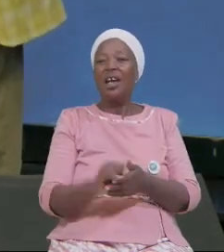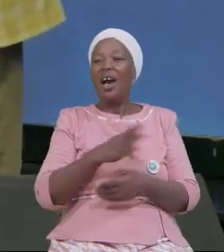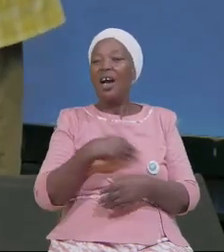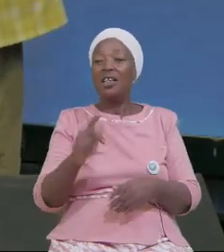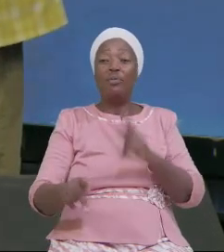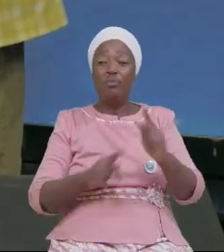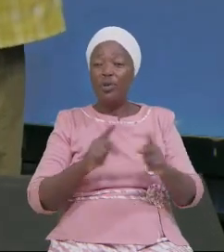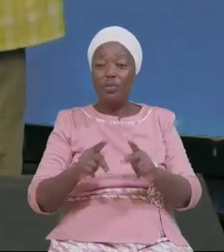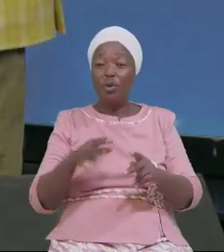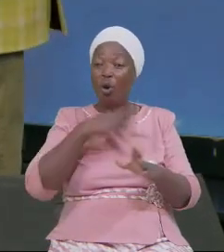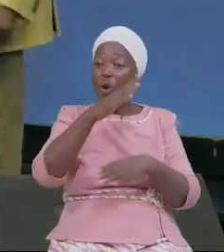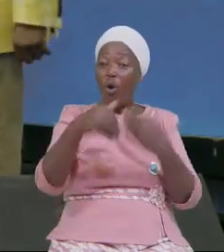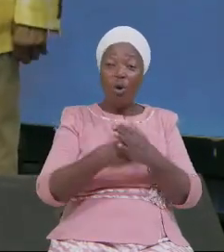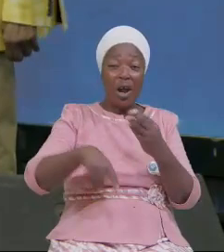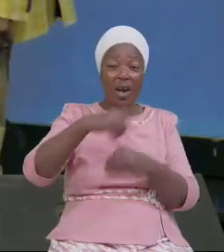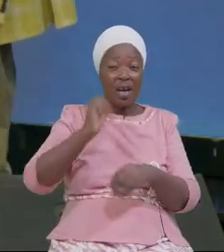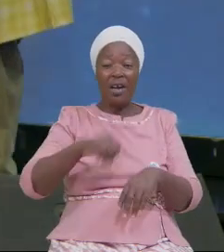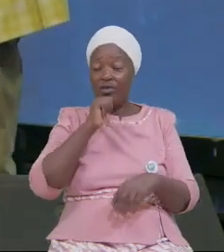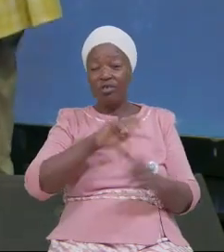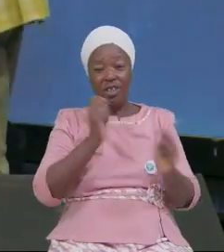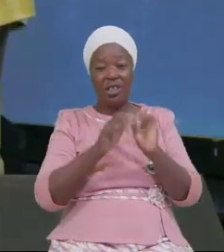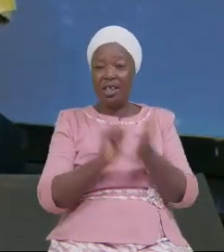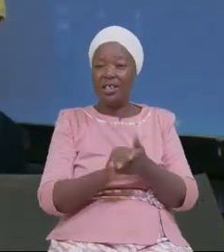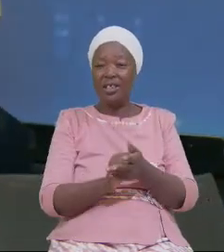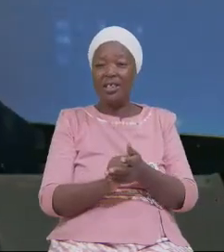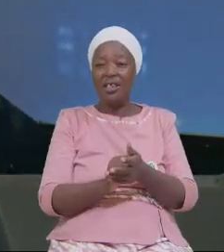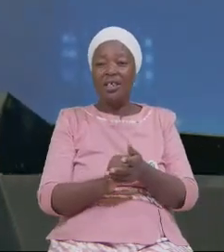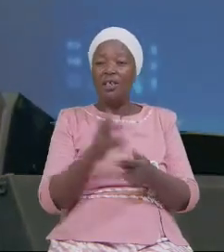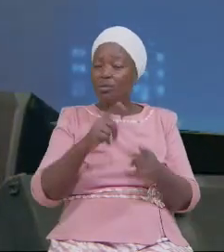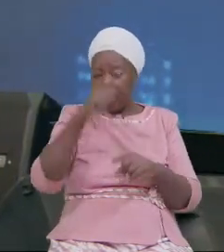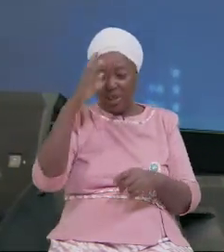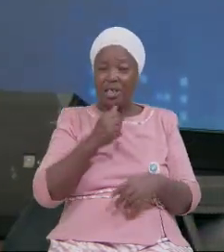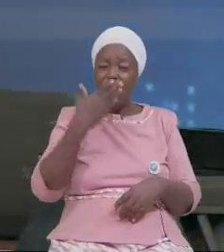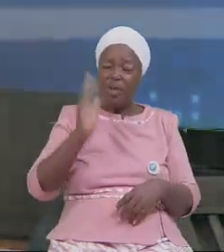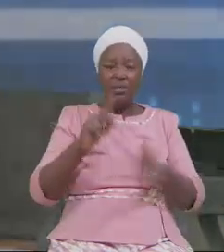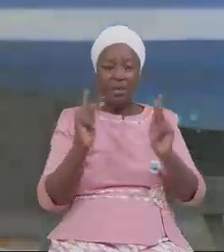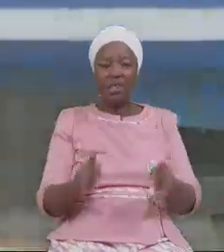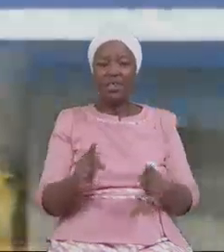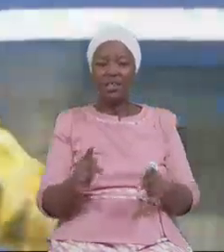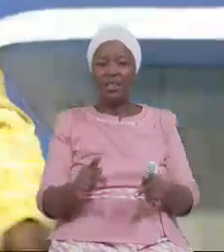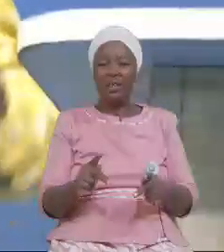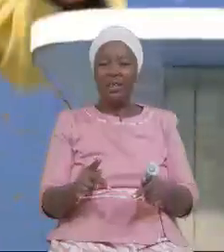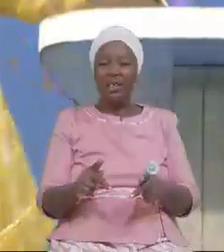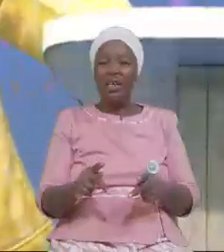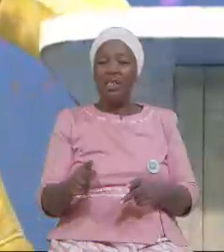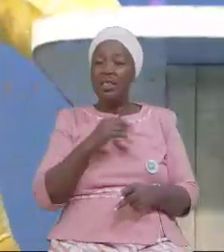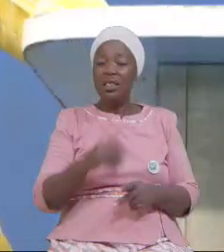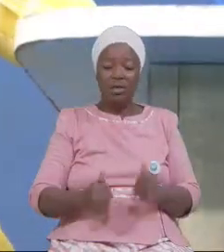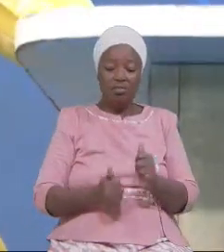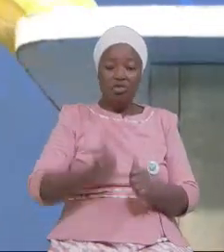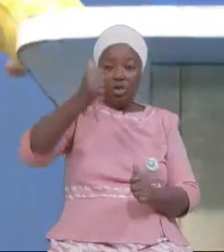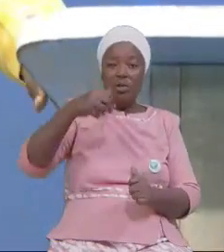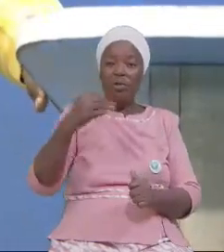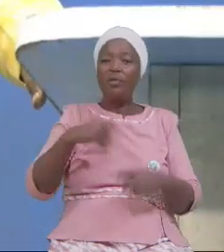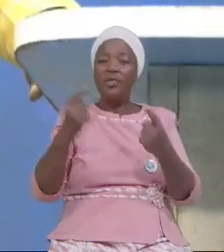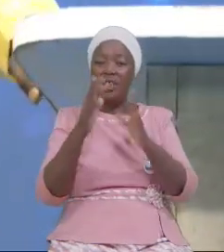all around cannot change that. It's a criminal. If the chief of sinners